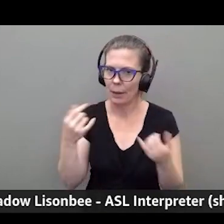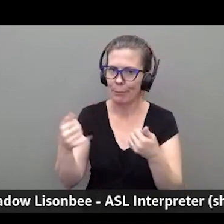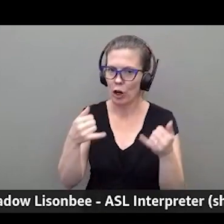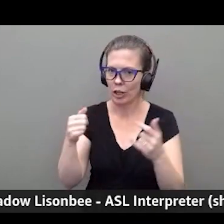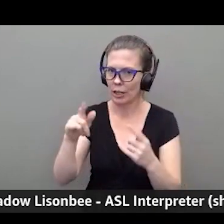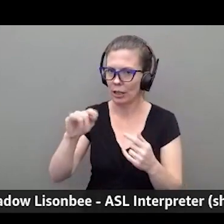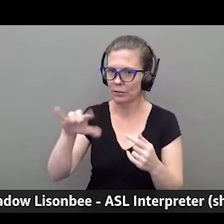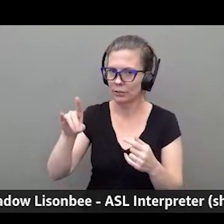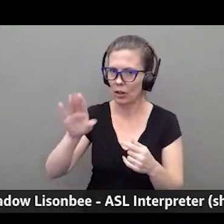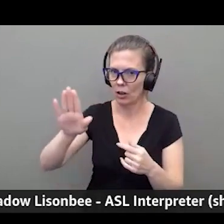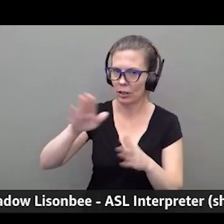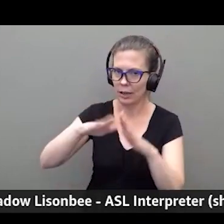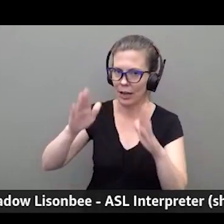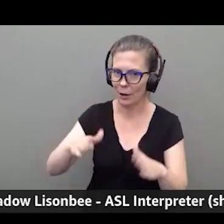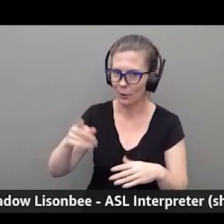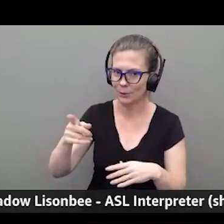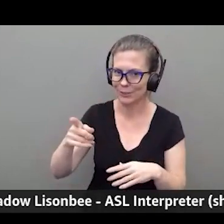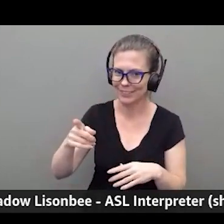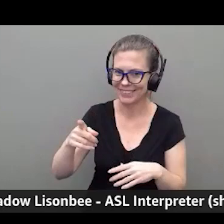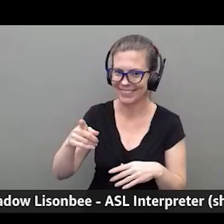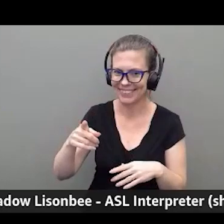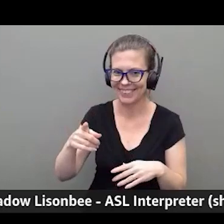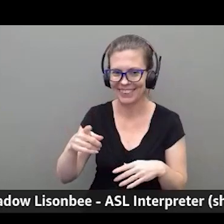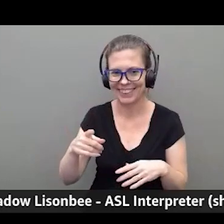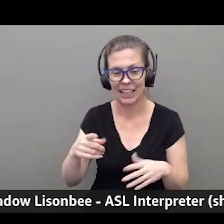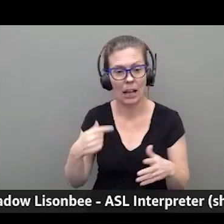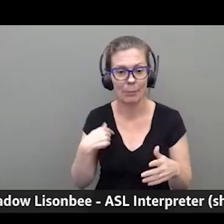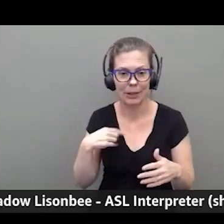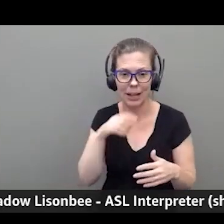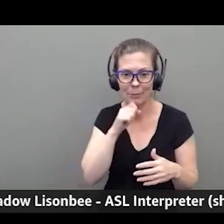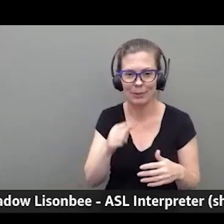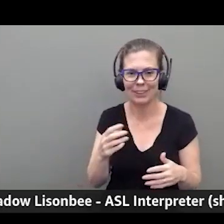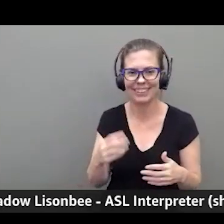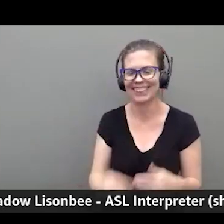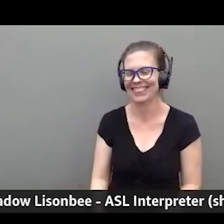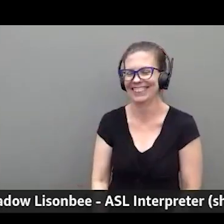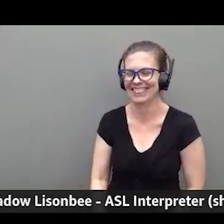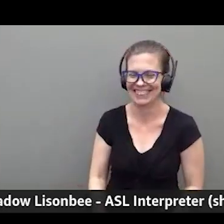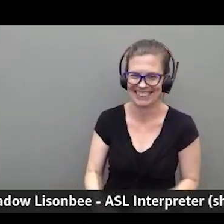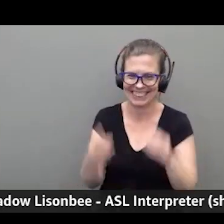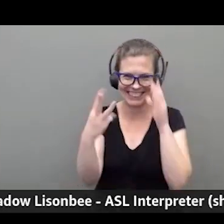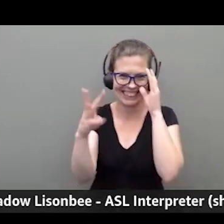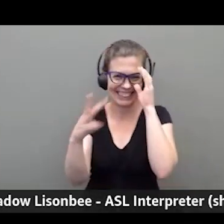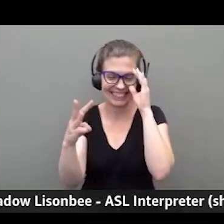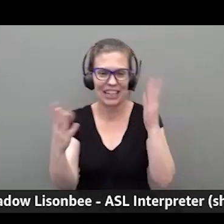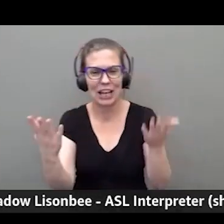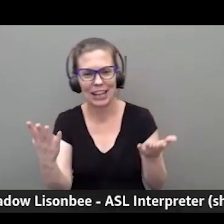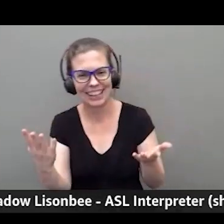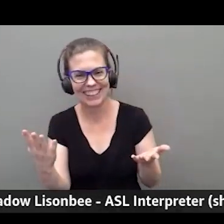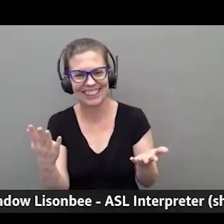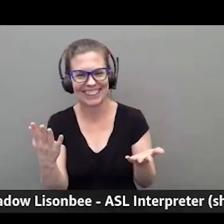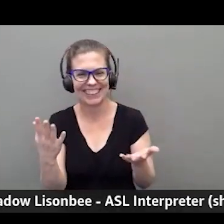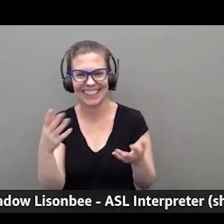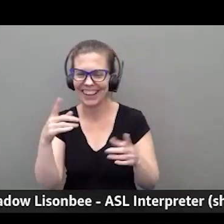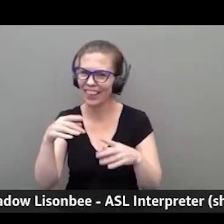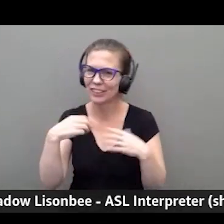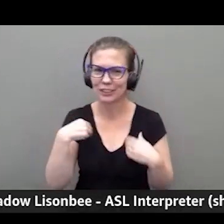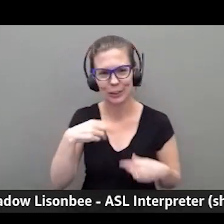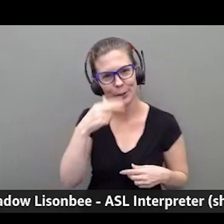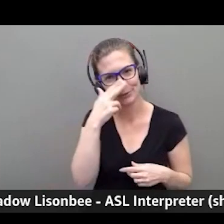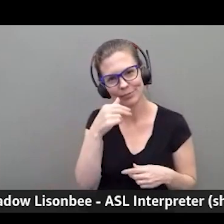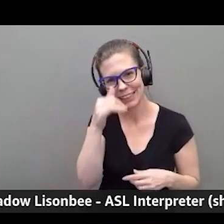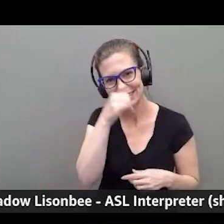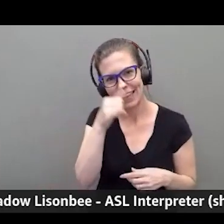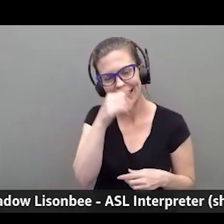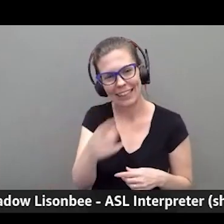Todd's, you know, I mean, when I was 16, just, I mean, the shenanigans keep coming in.